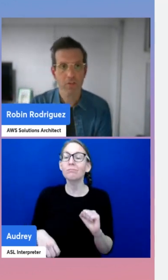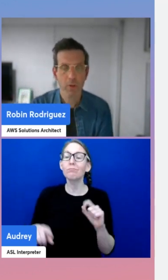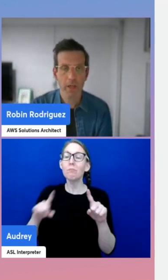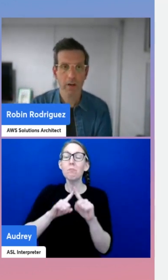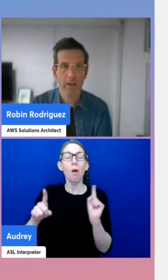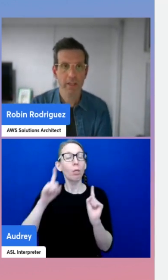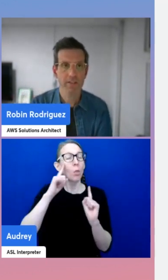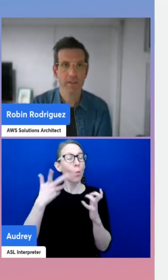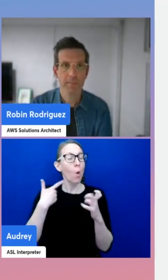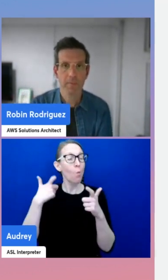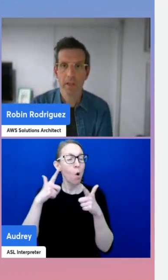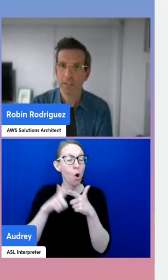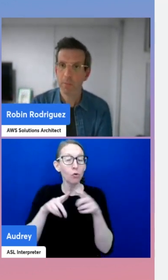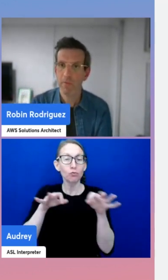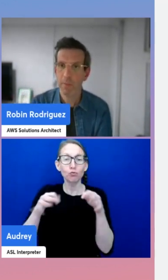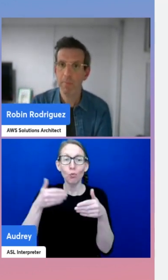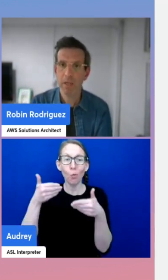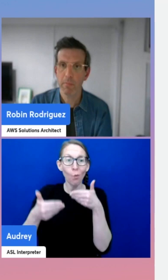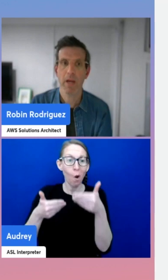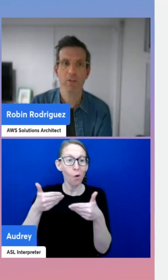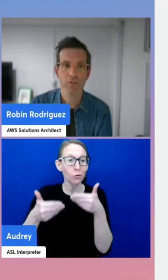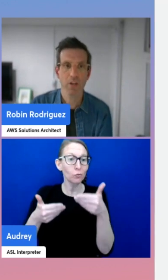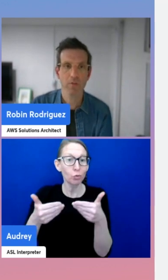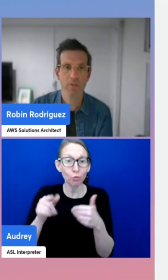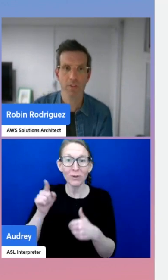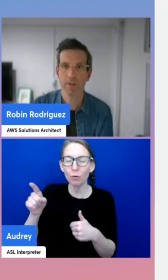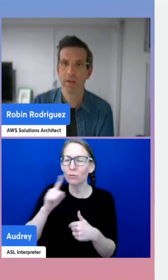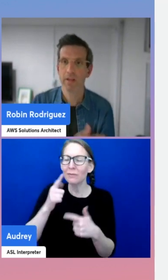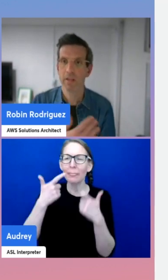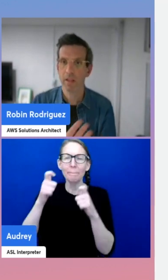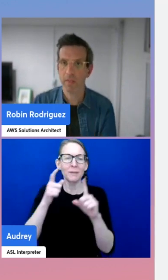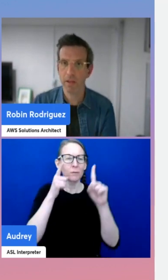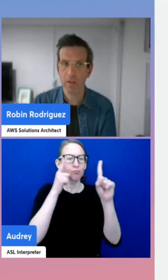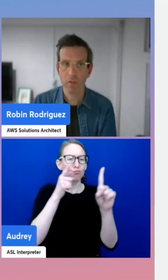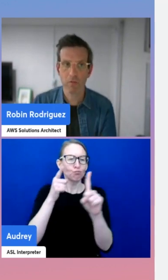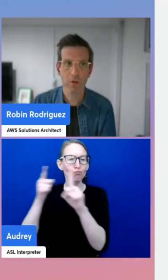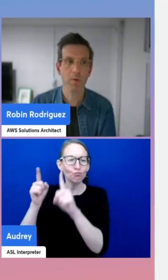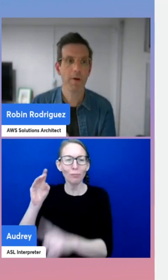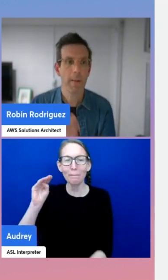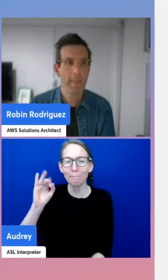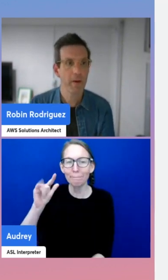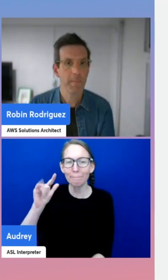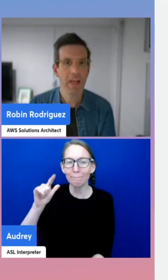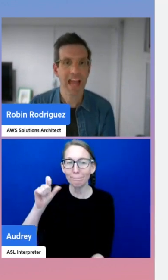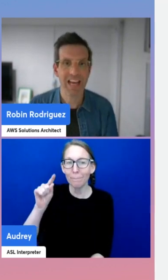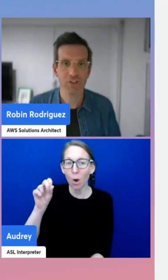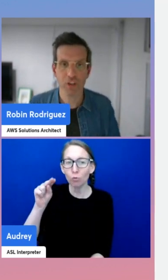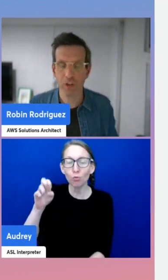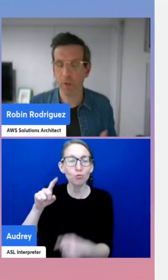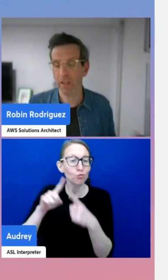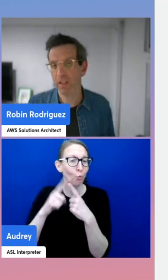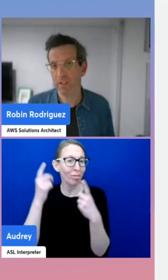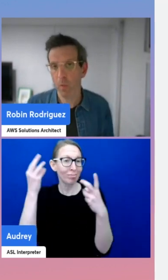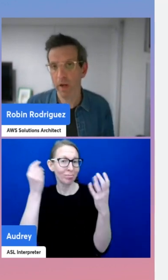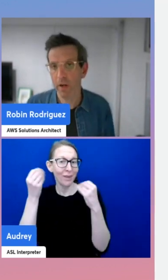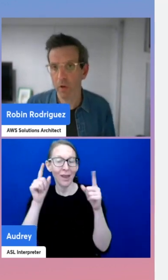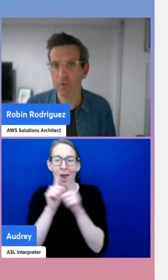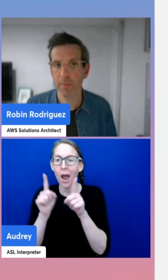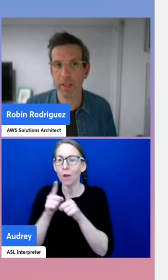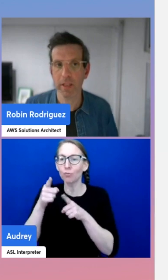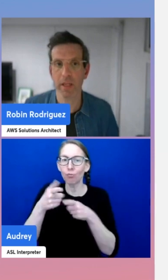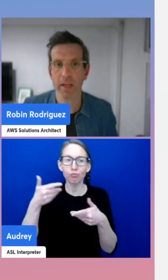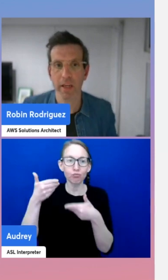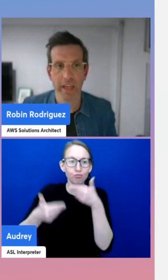walk us through here is some of the big milestones to think through, as you're doing this and what